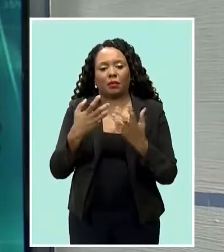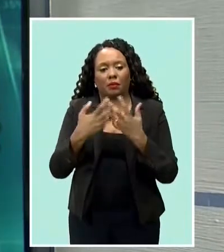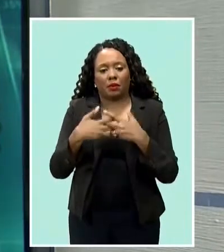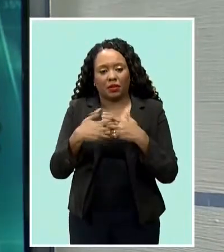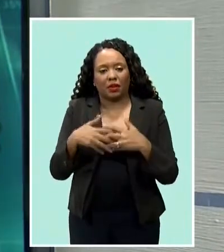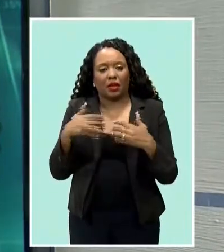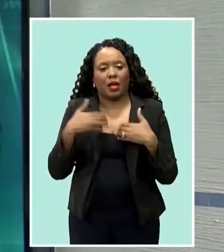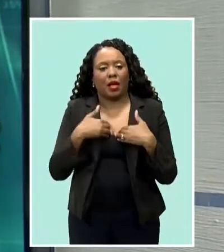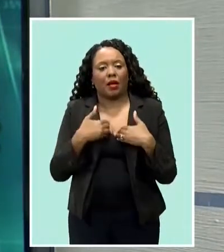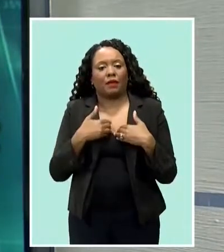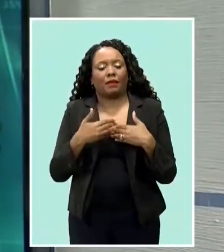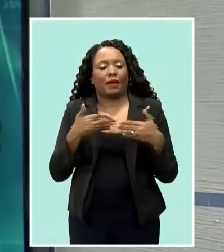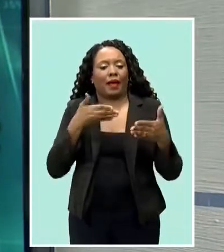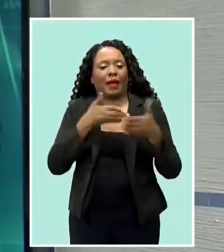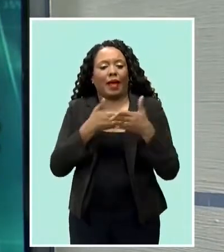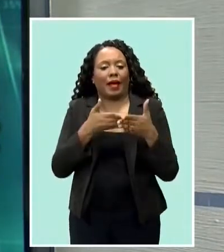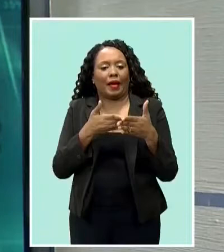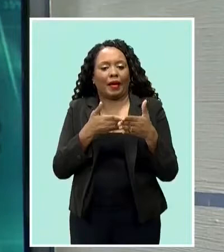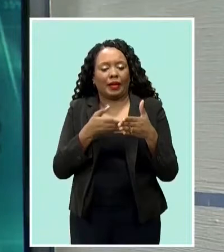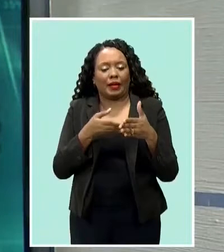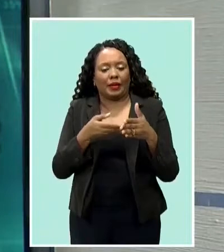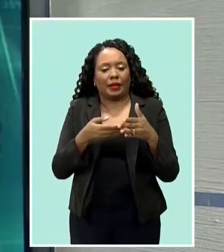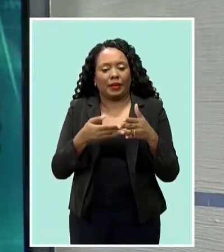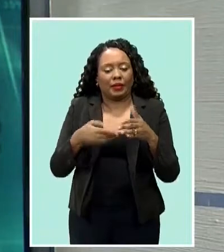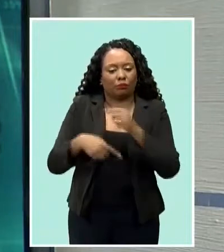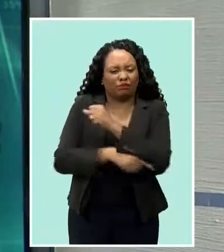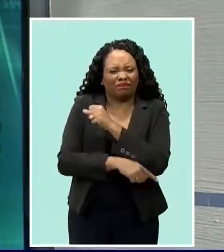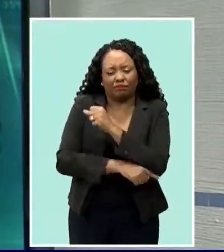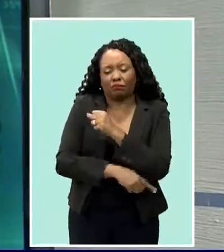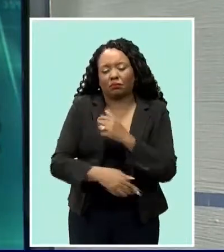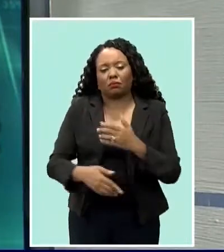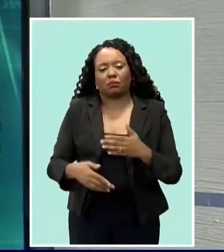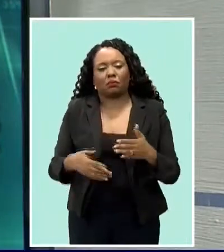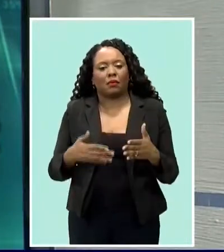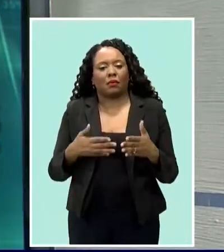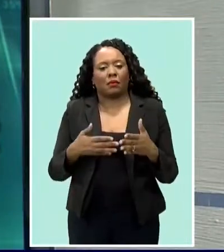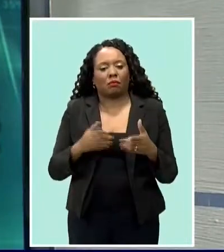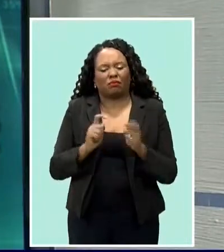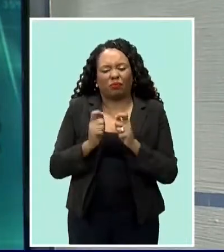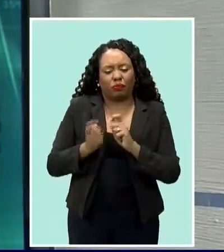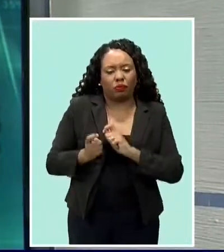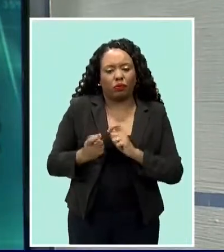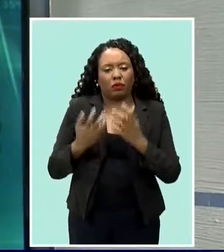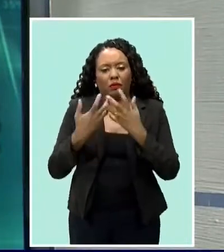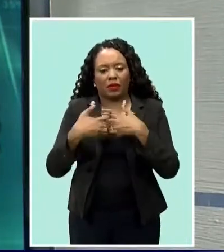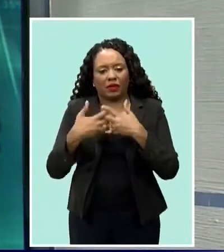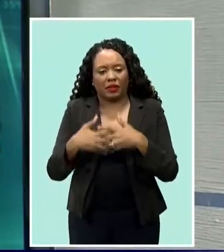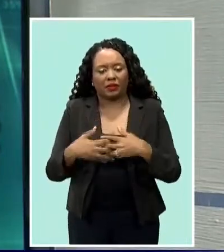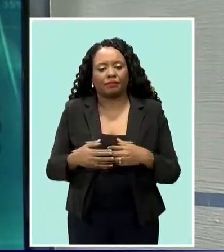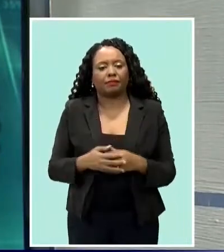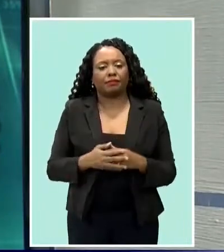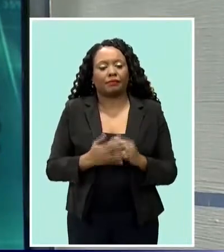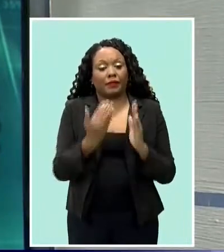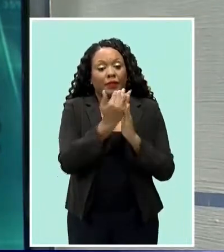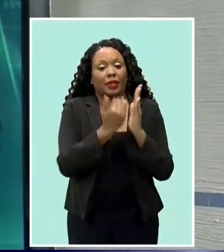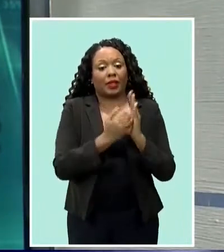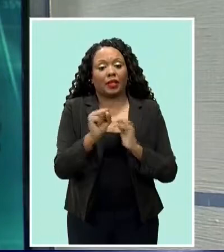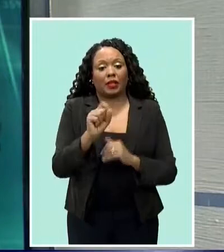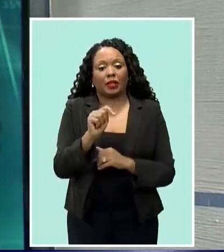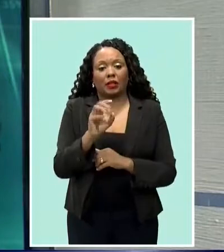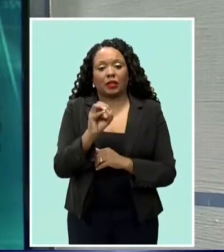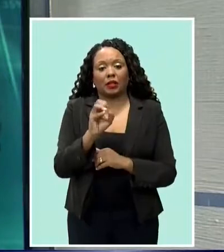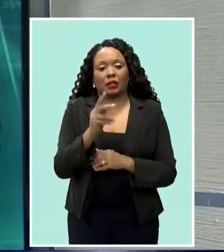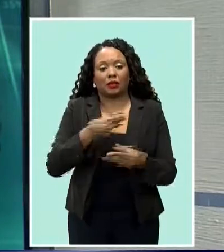with the latest anti-tampering devices. Well, it's time now to take a look at how those stocks traded on